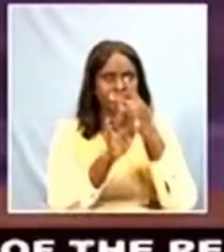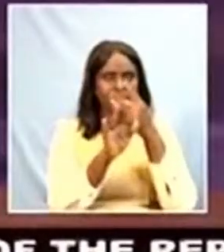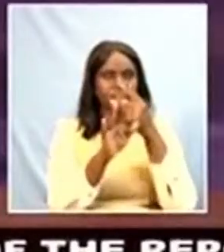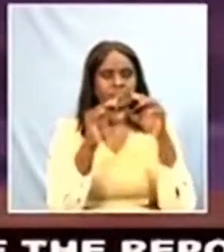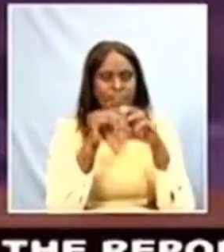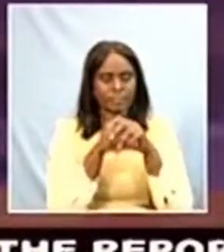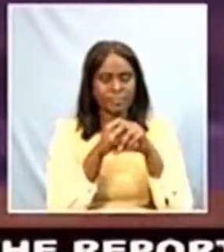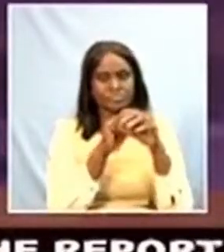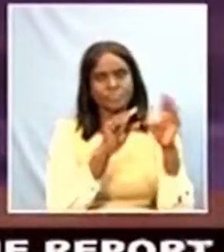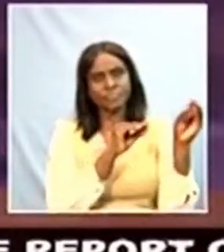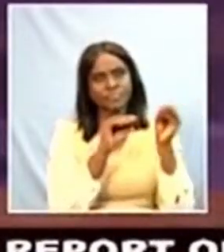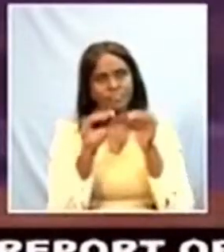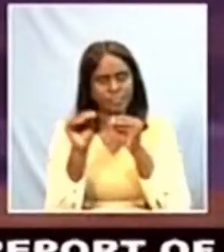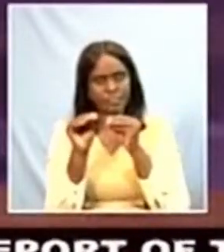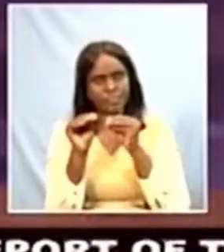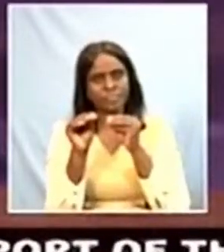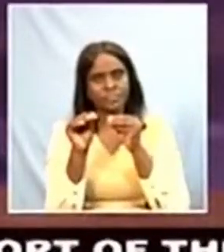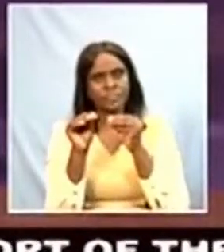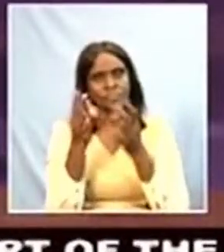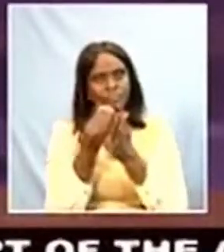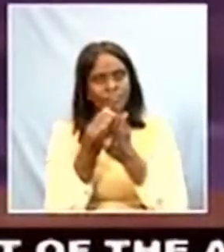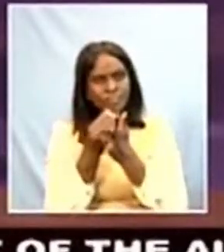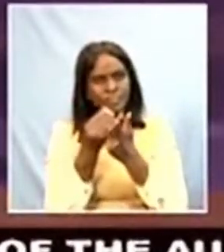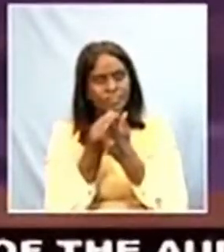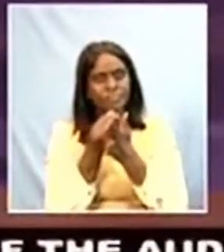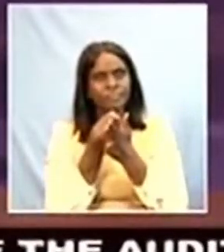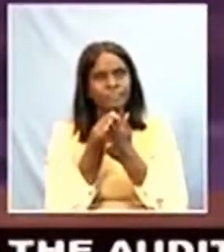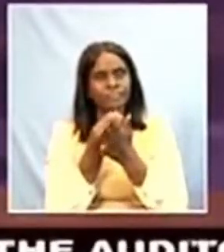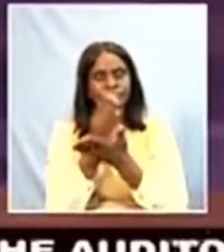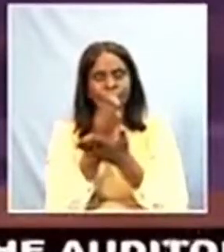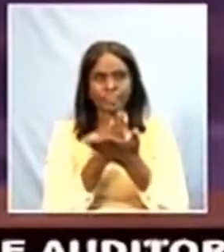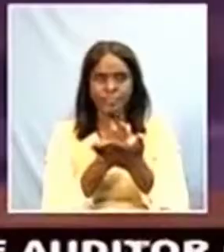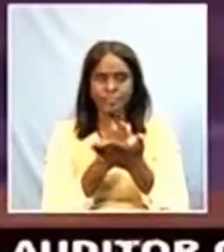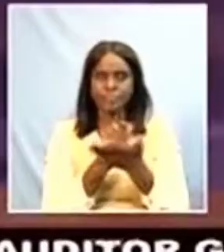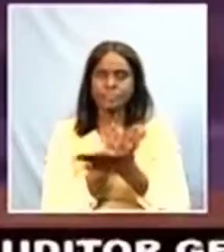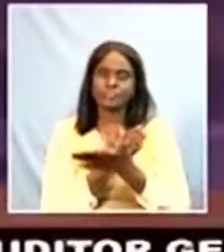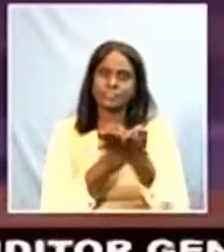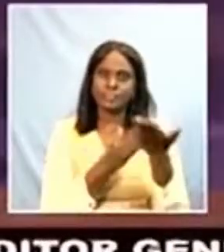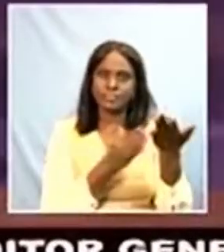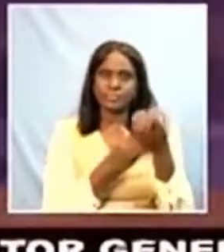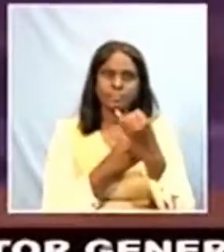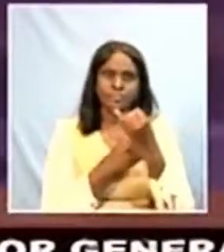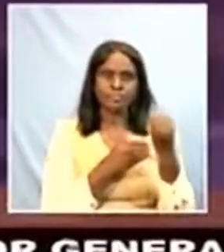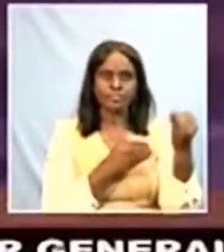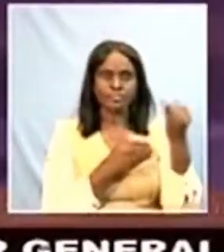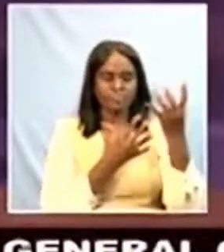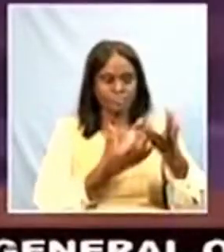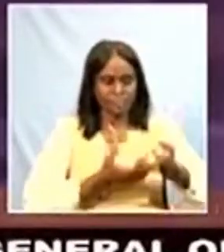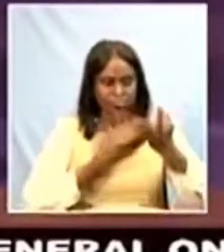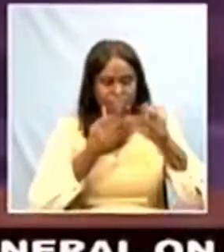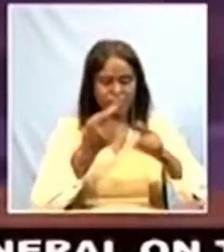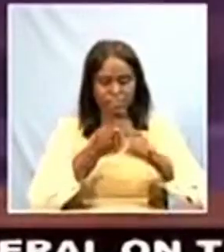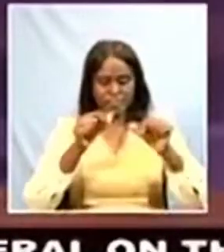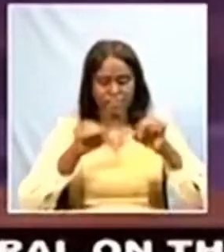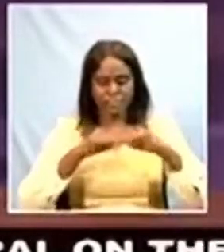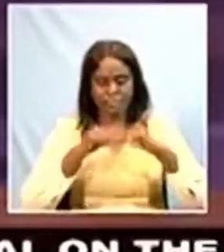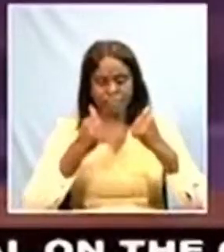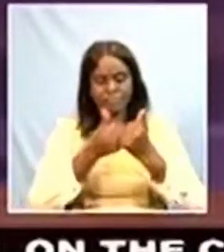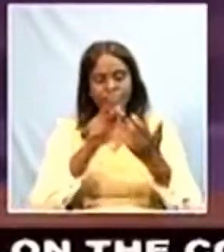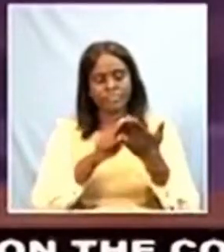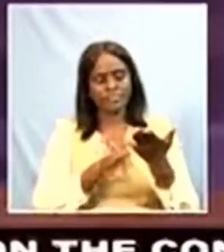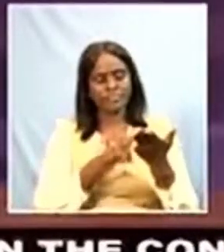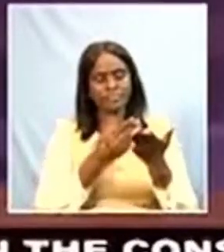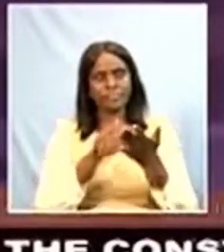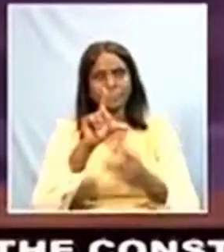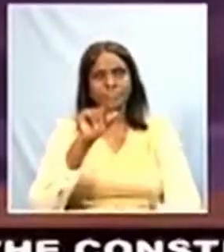in relocating unspent funds. So those are some of the issues that were raised by the Auditor General's report